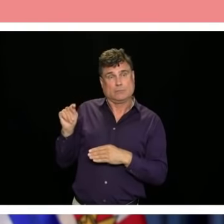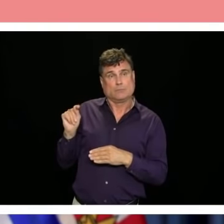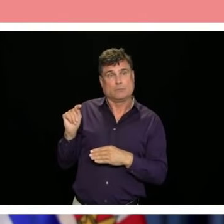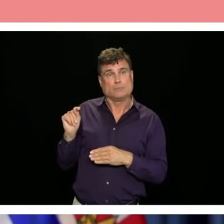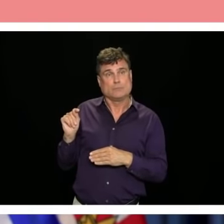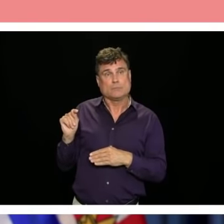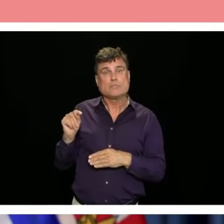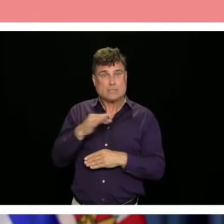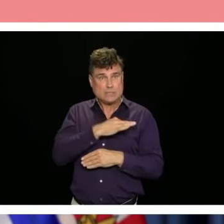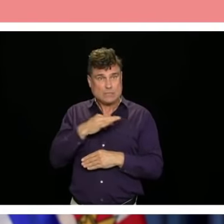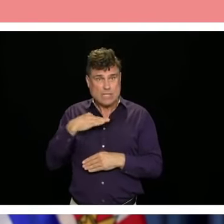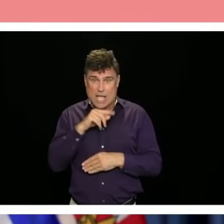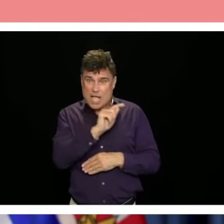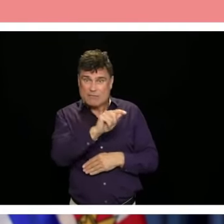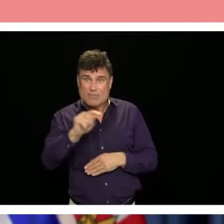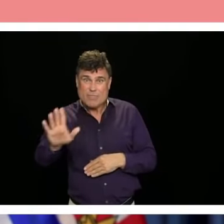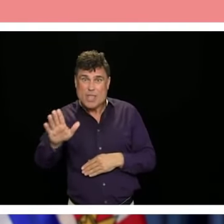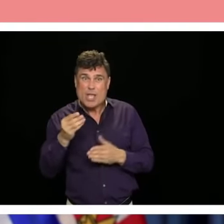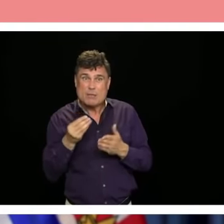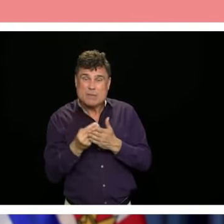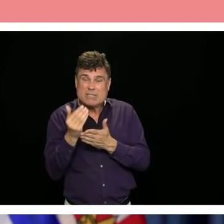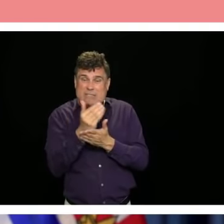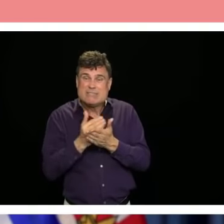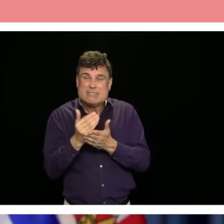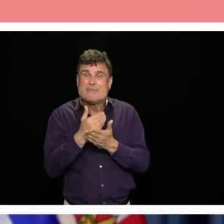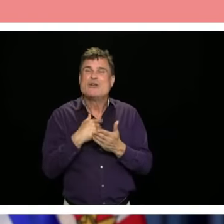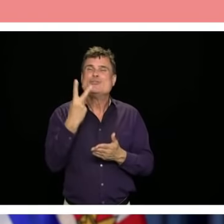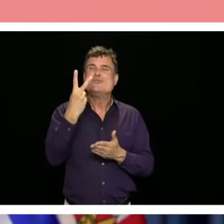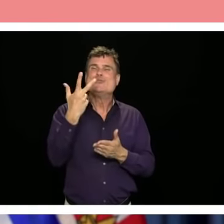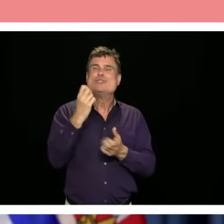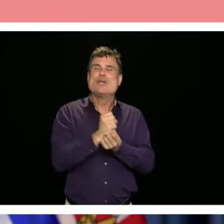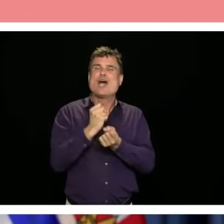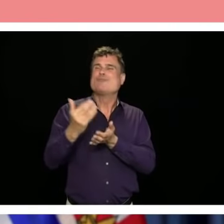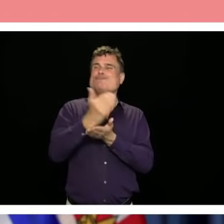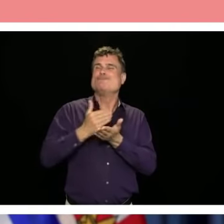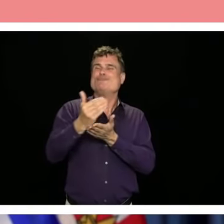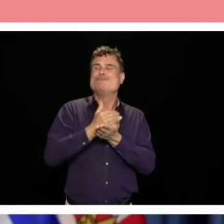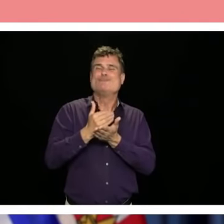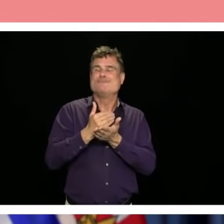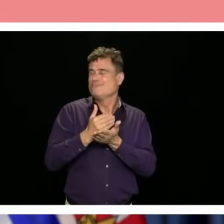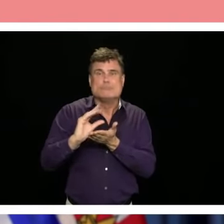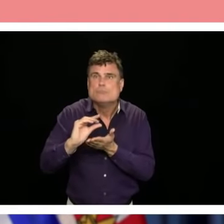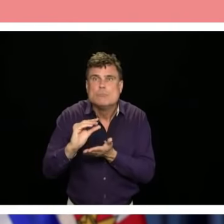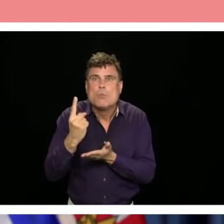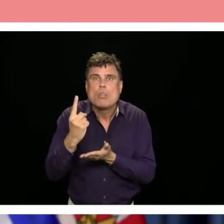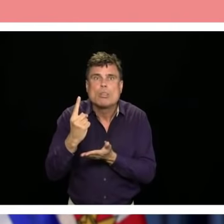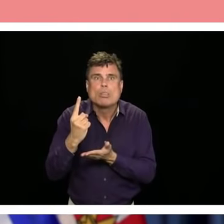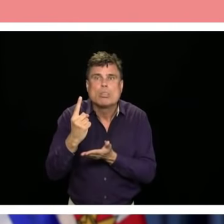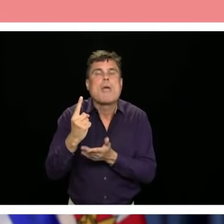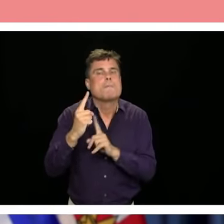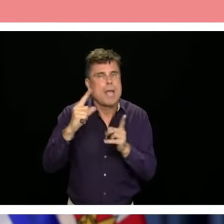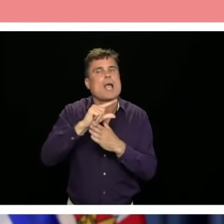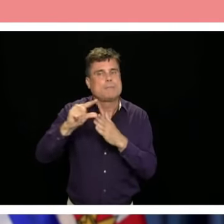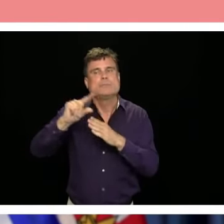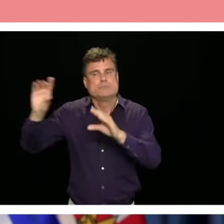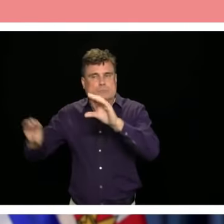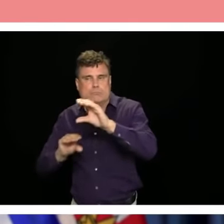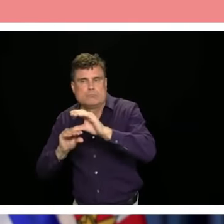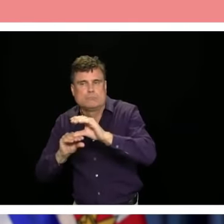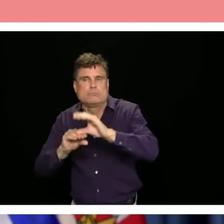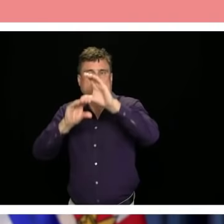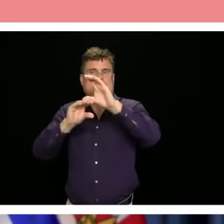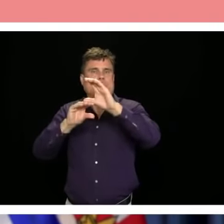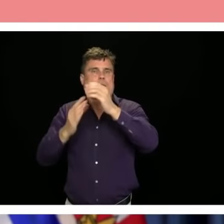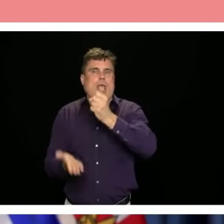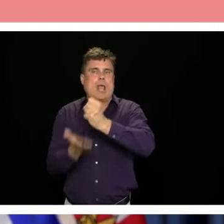Vancouver Island. And I think this is both an important step we've taken and a remarkable achievement that's happened